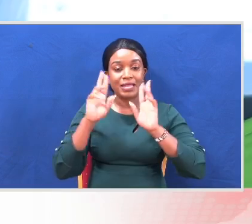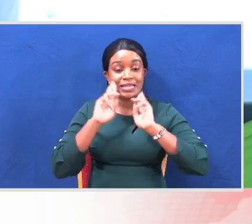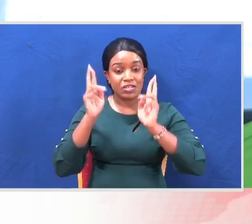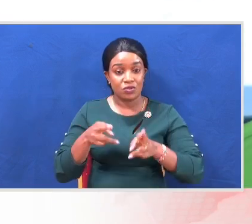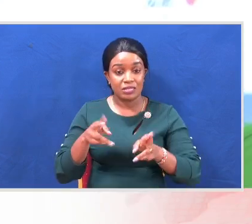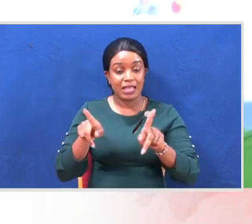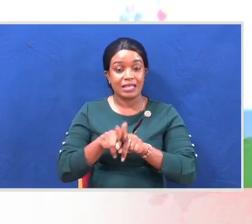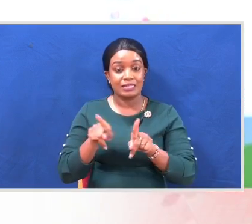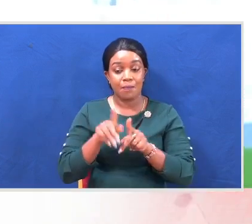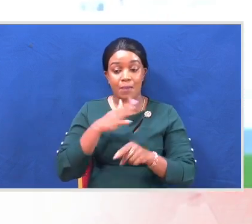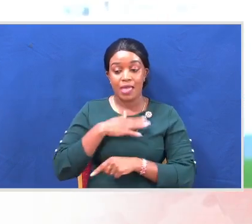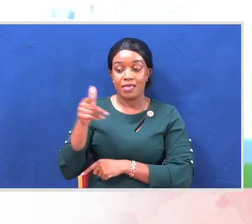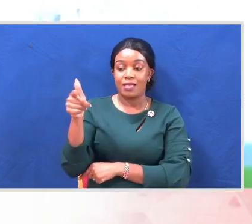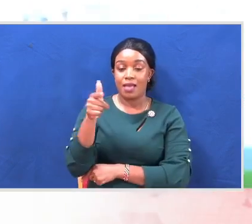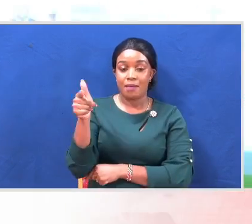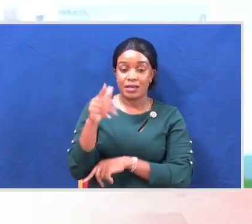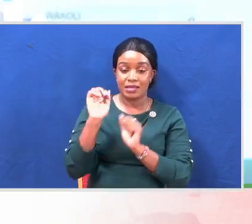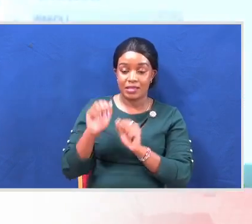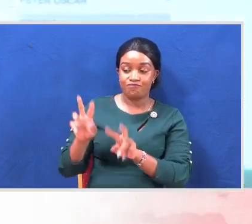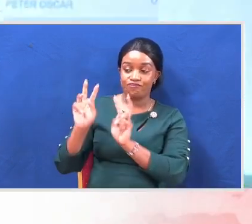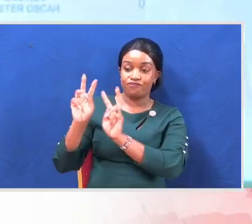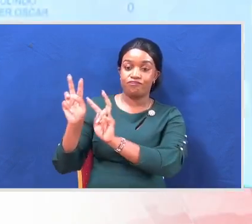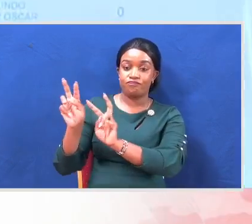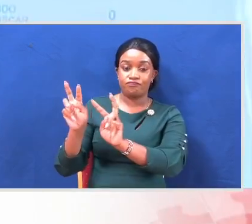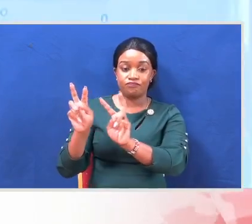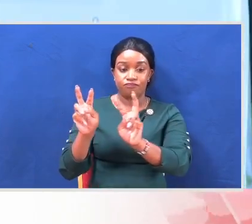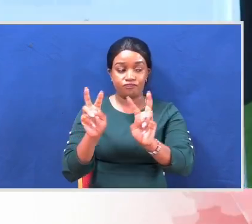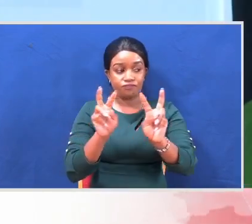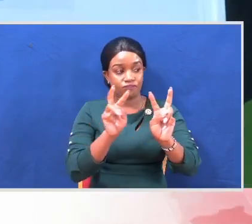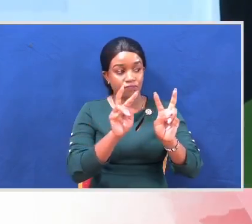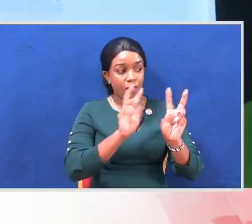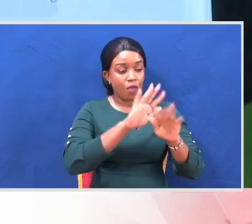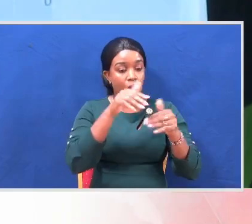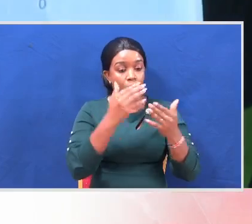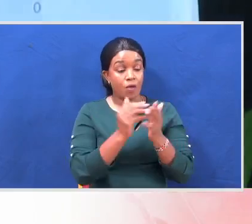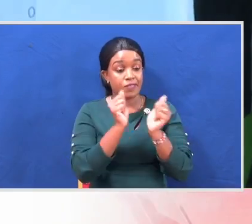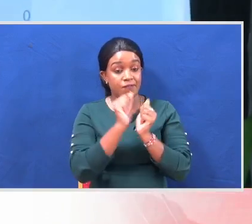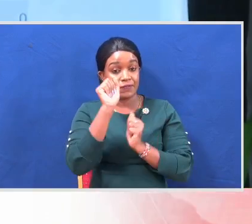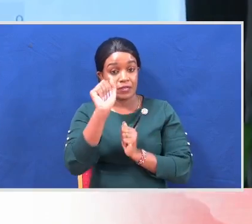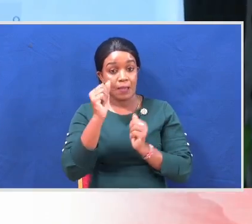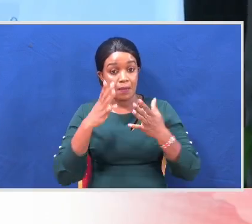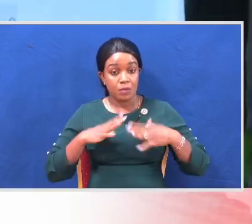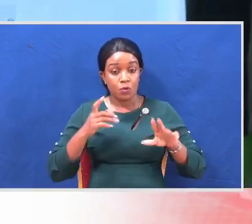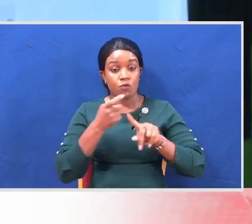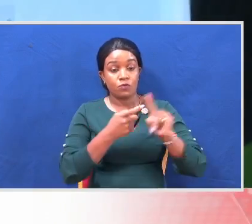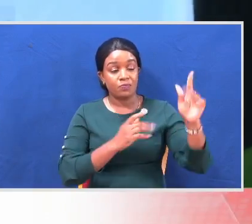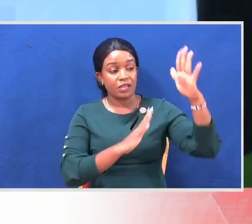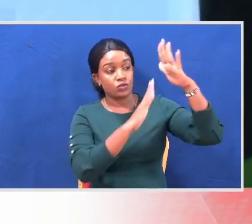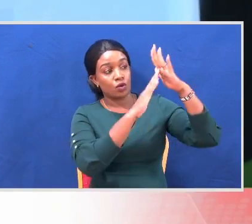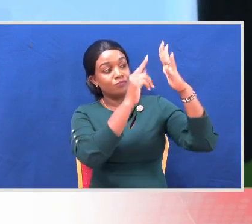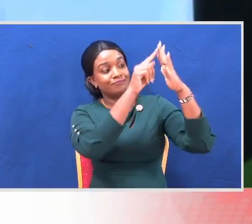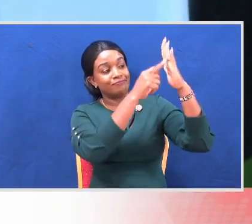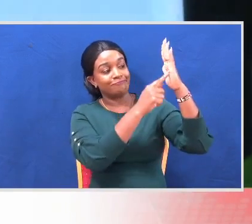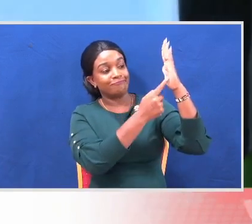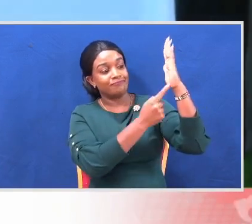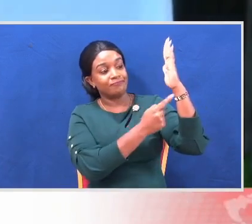my camera person can pan, you will see all 15 candidates from the top, Achayo Paul Agutu, Amonga